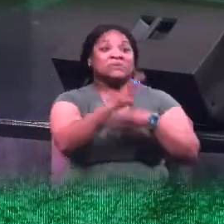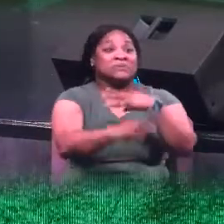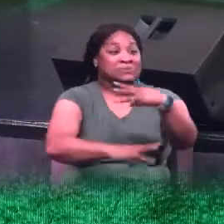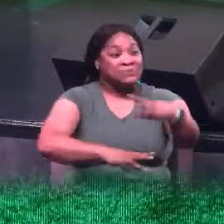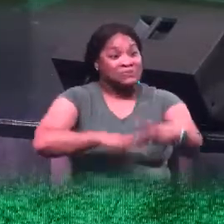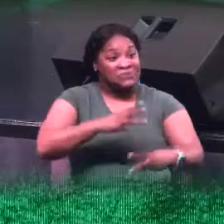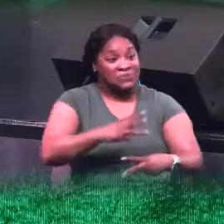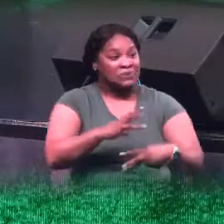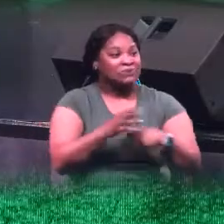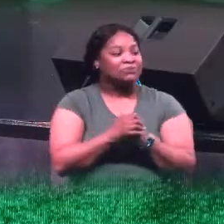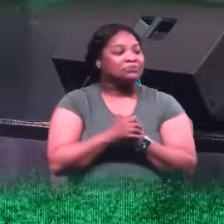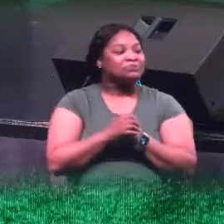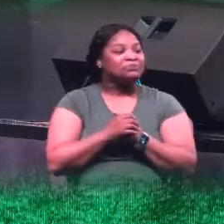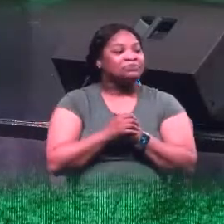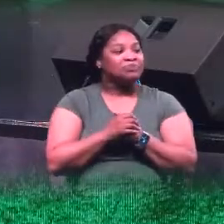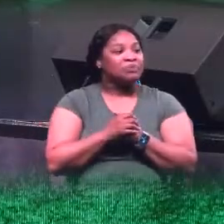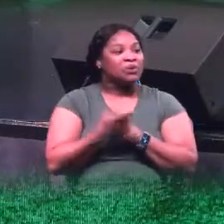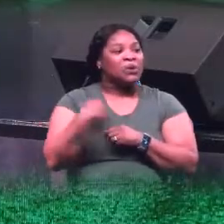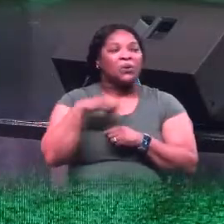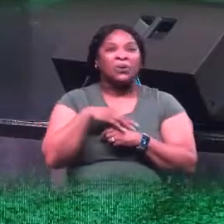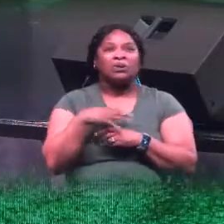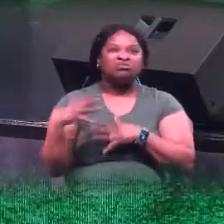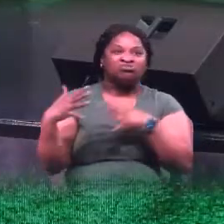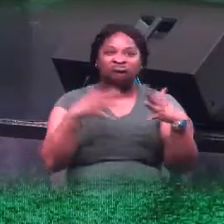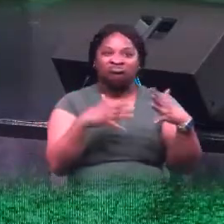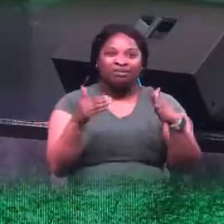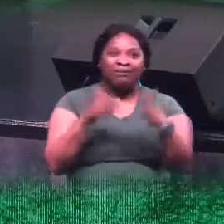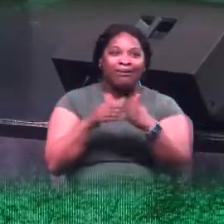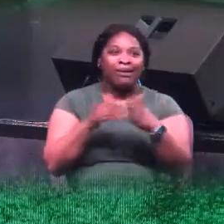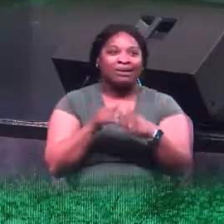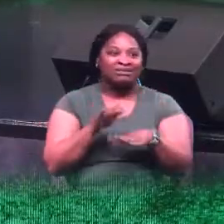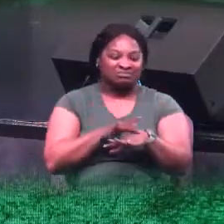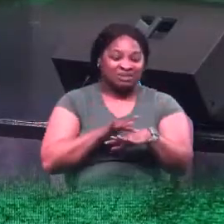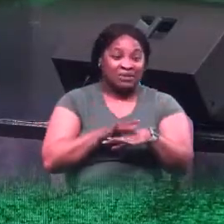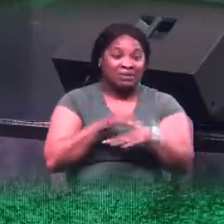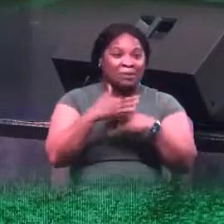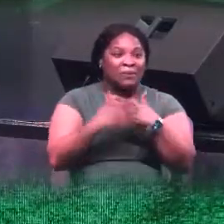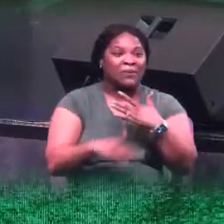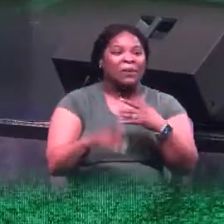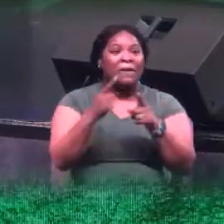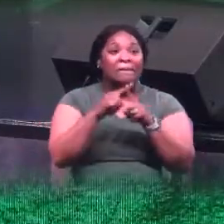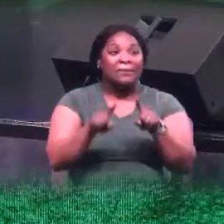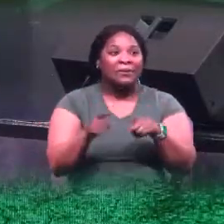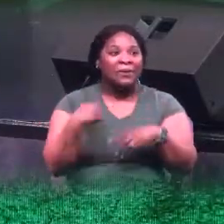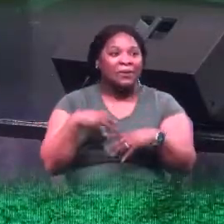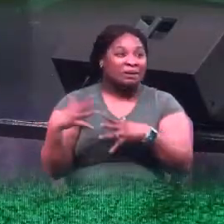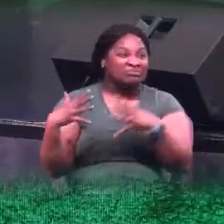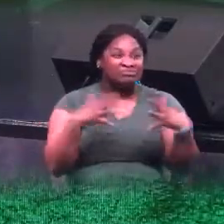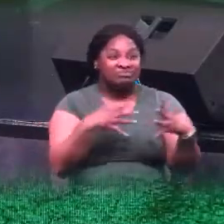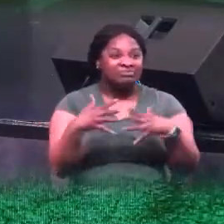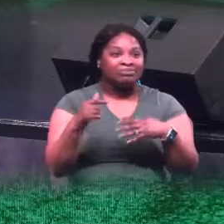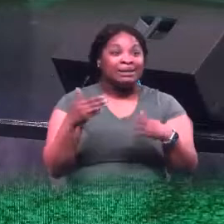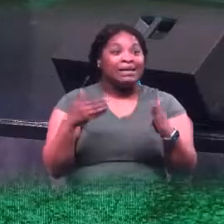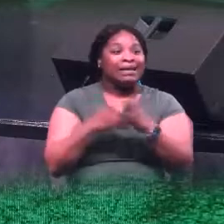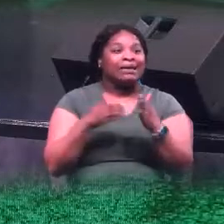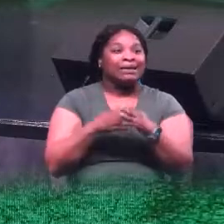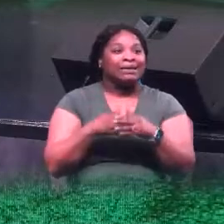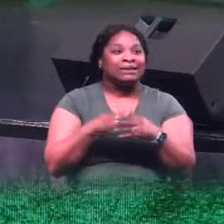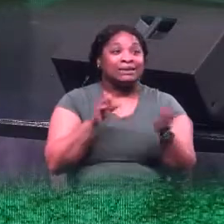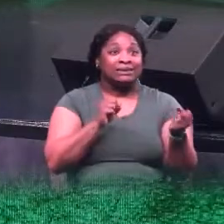world. We don't wrestle against flesh and blood, but we wrestle against powers